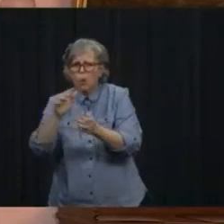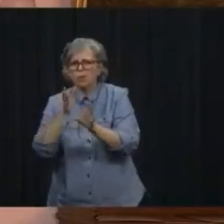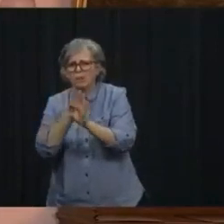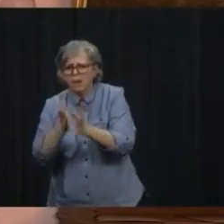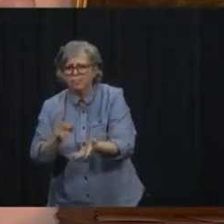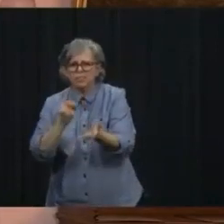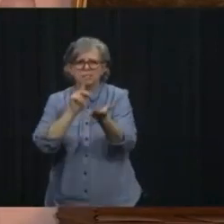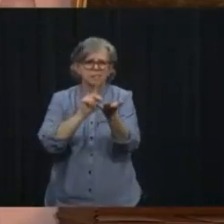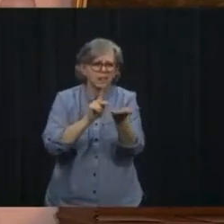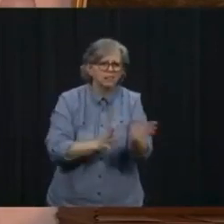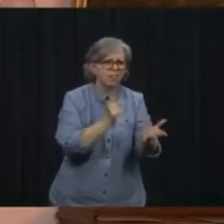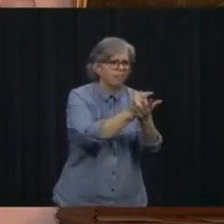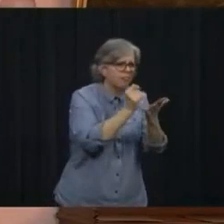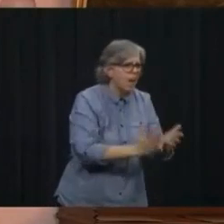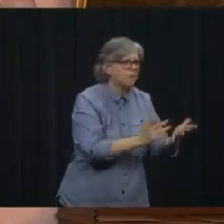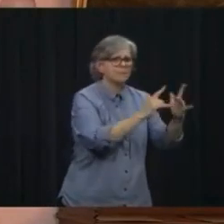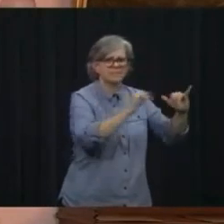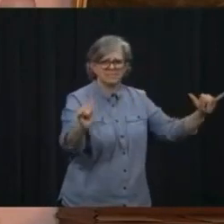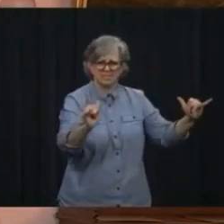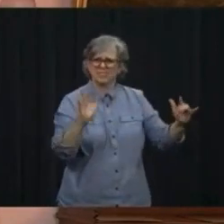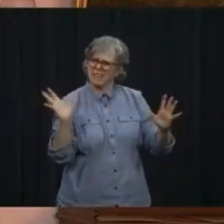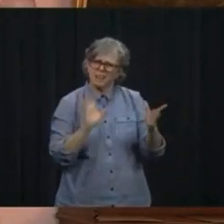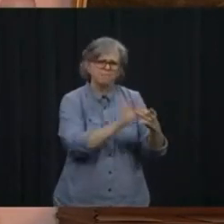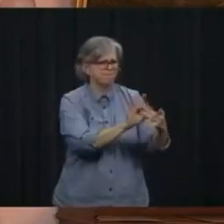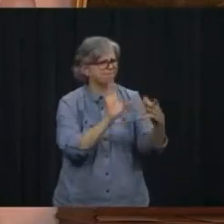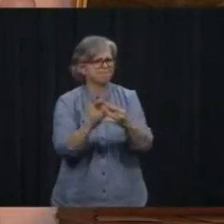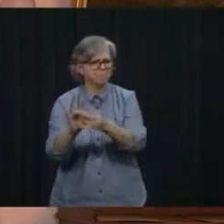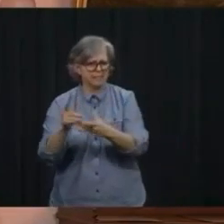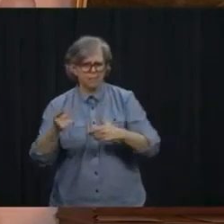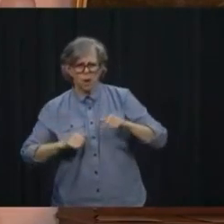fully, but stay at home just like you've asked all of us to do.